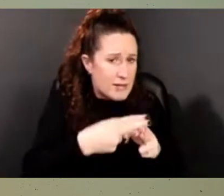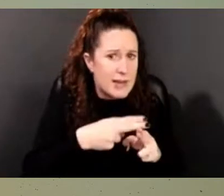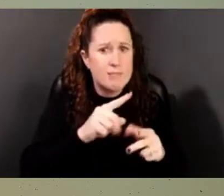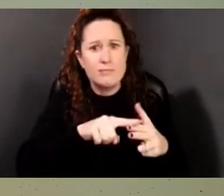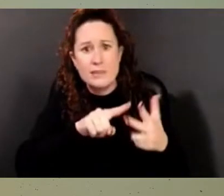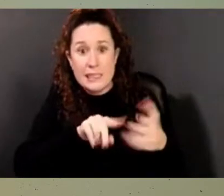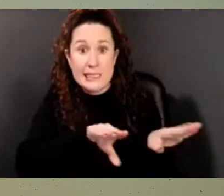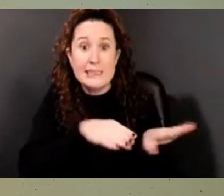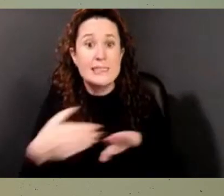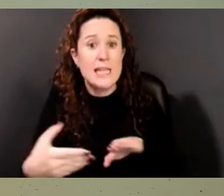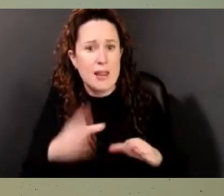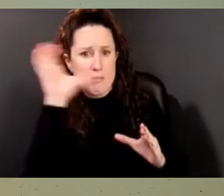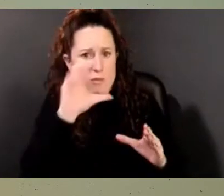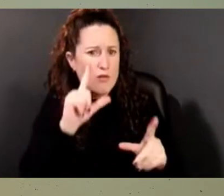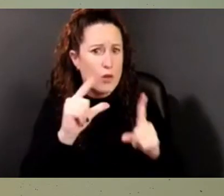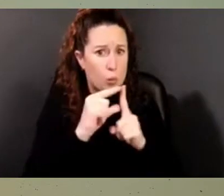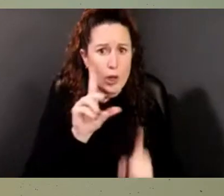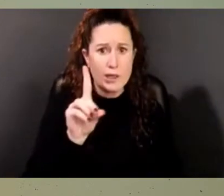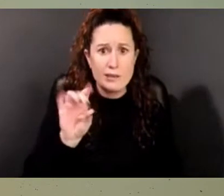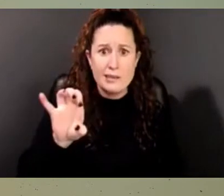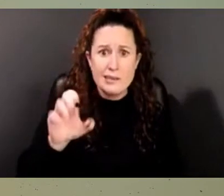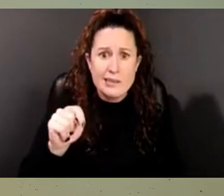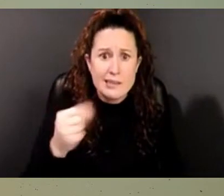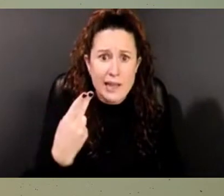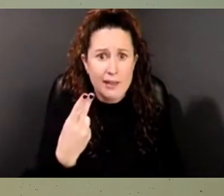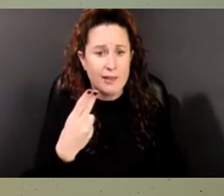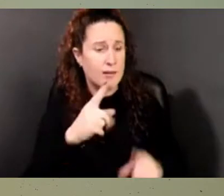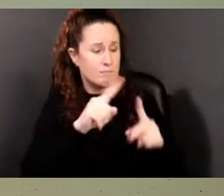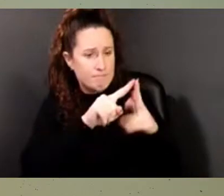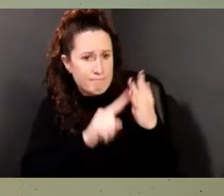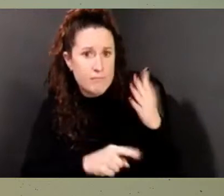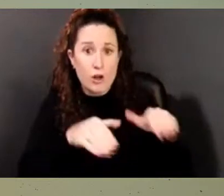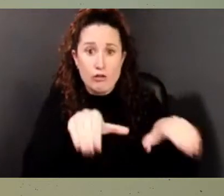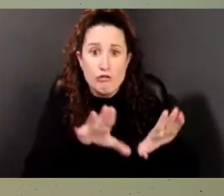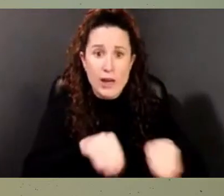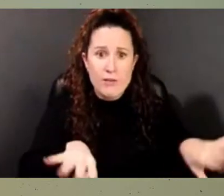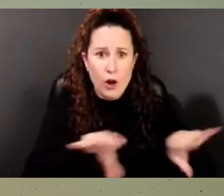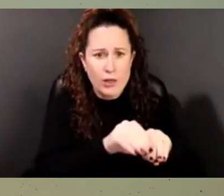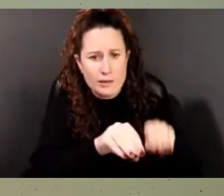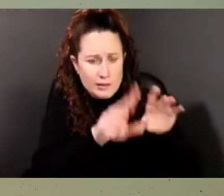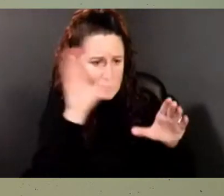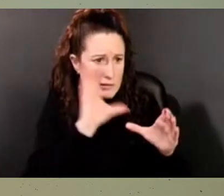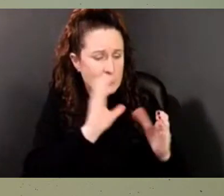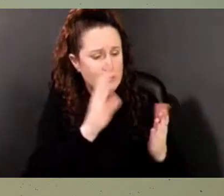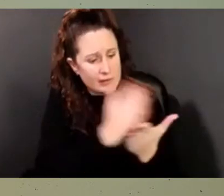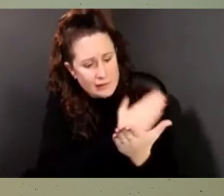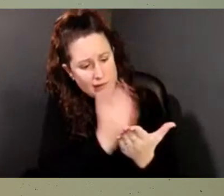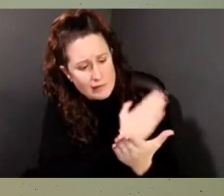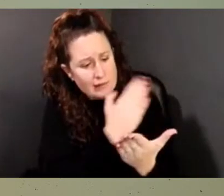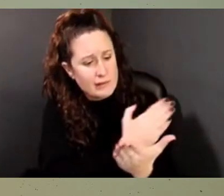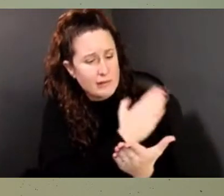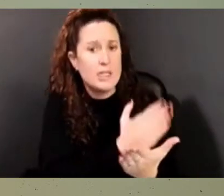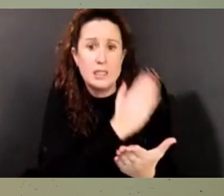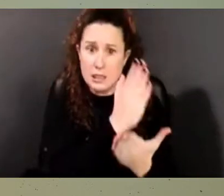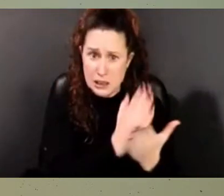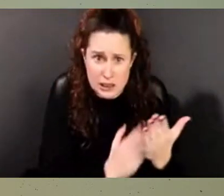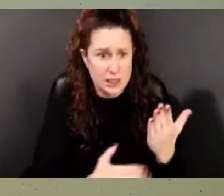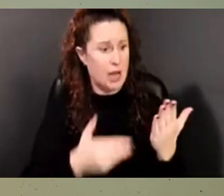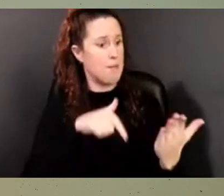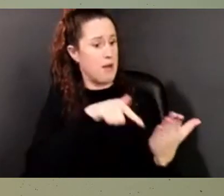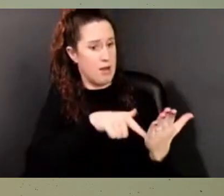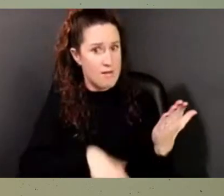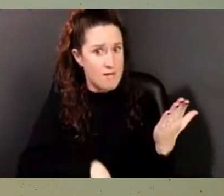a graveyard. Violet Brown's recollections were the most compelling, but other records referred to